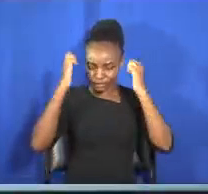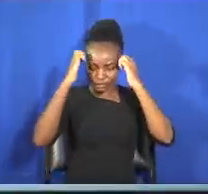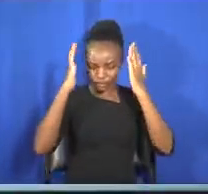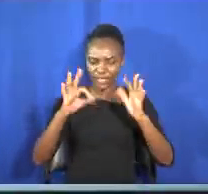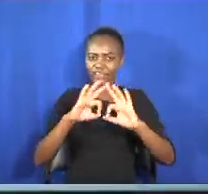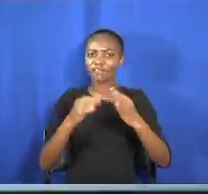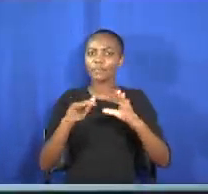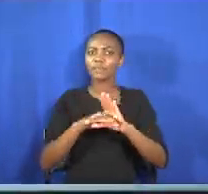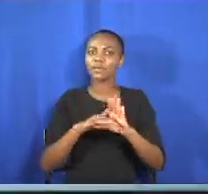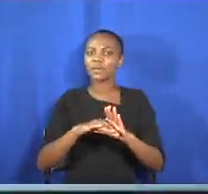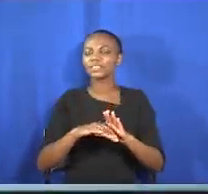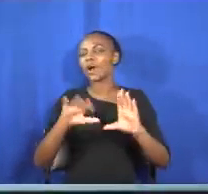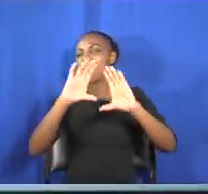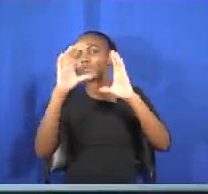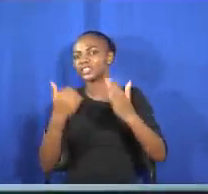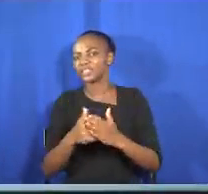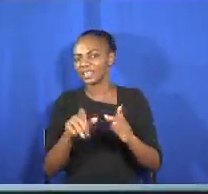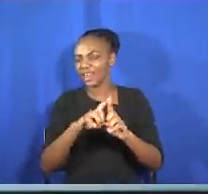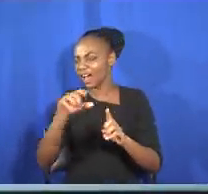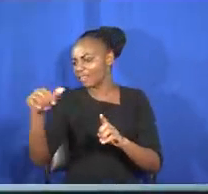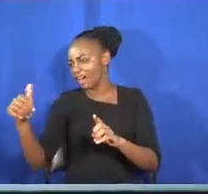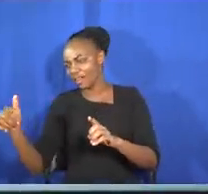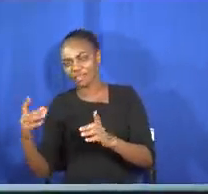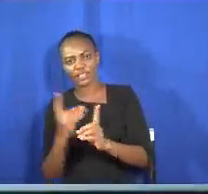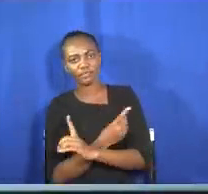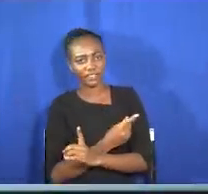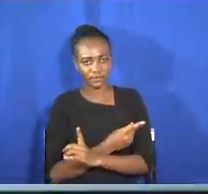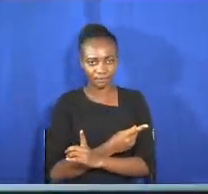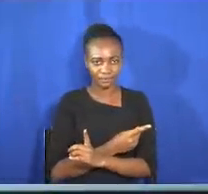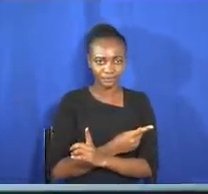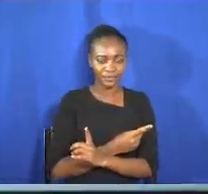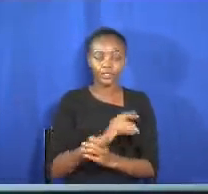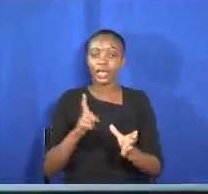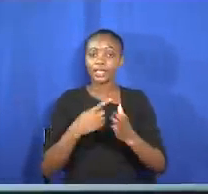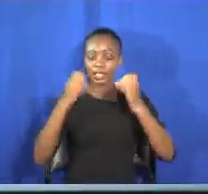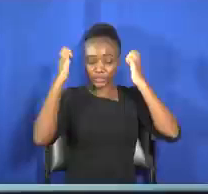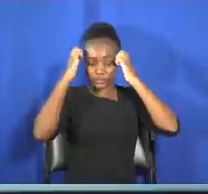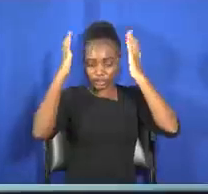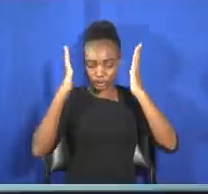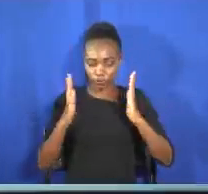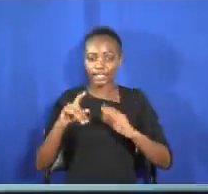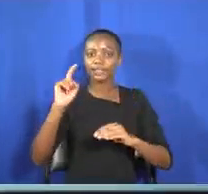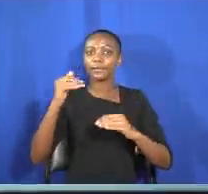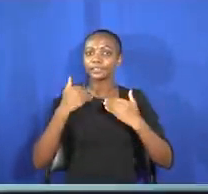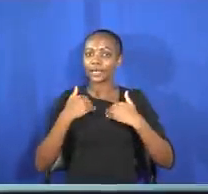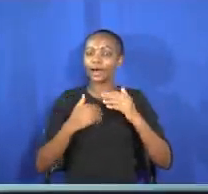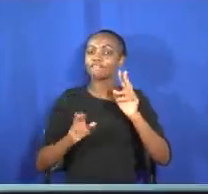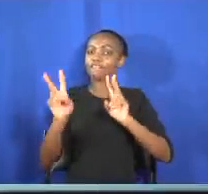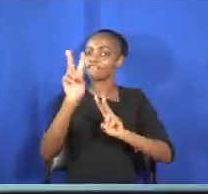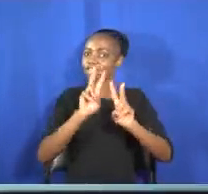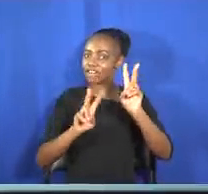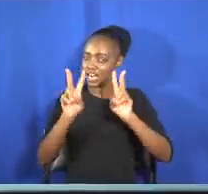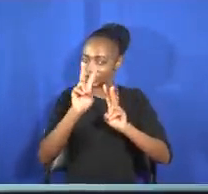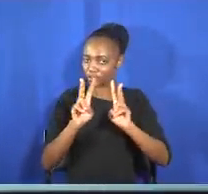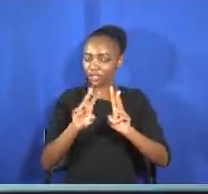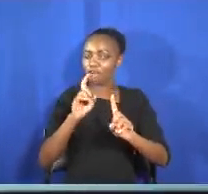management, the family members, the wider community, and the relevant stakeholders. So learners should acquire